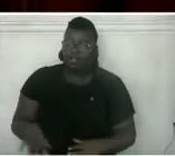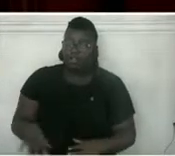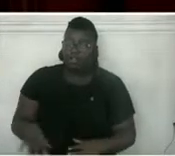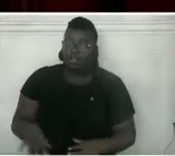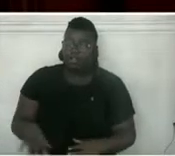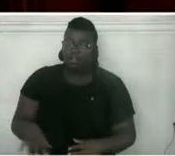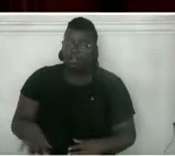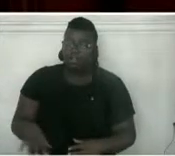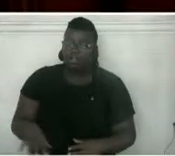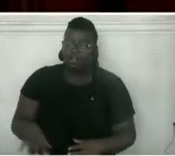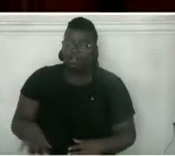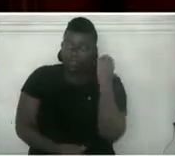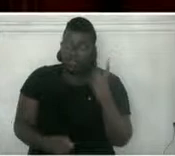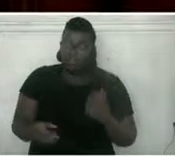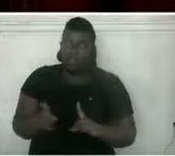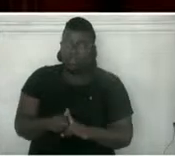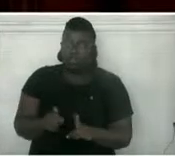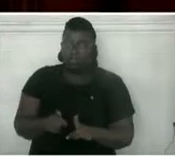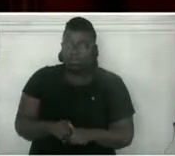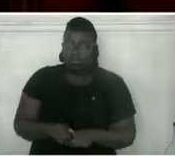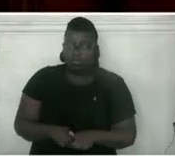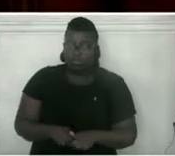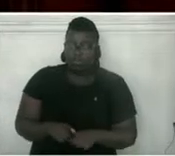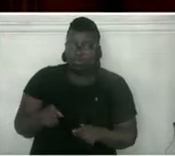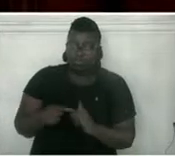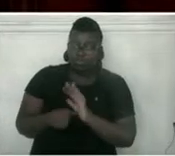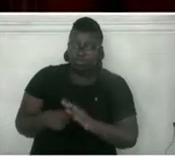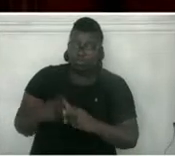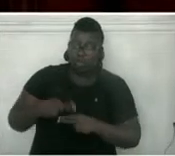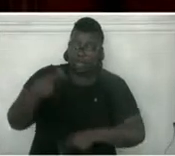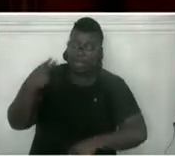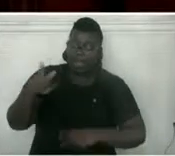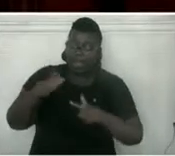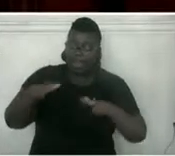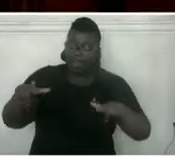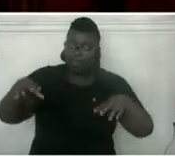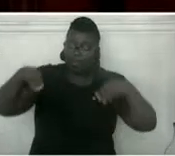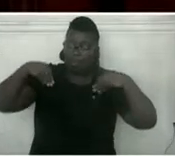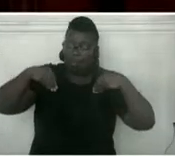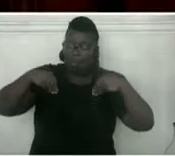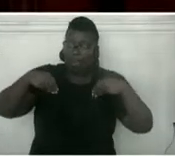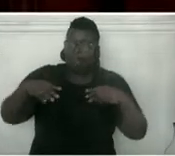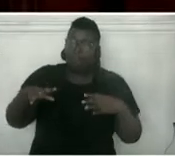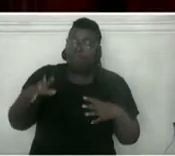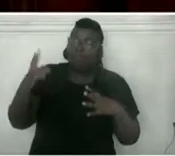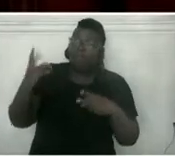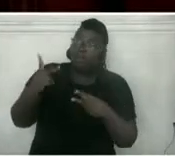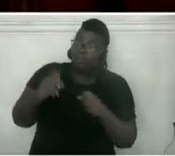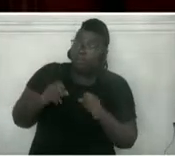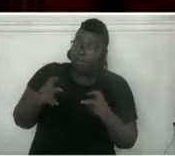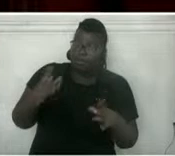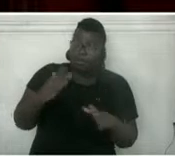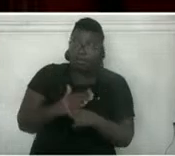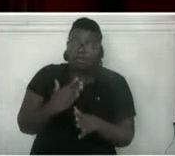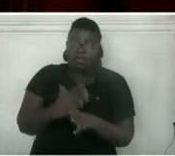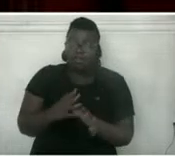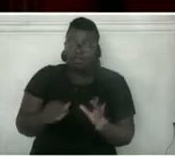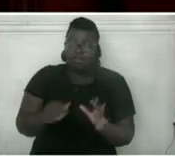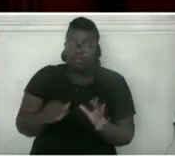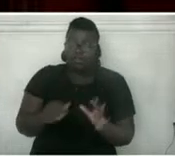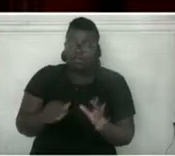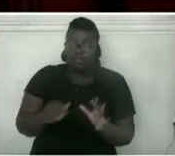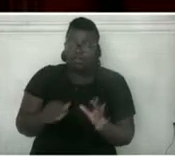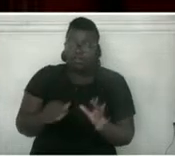us in mitigating the high level of unemployment. Public Works is responsible for the overall